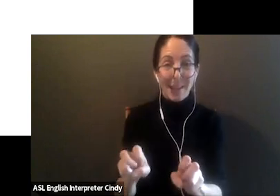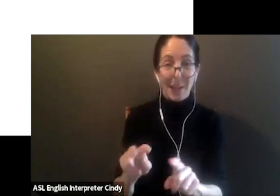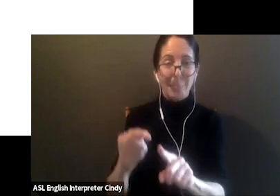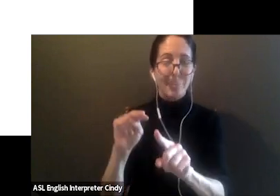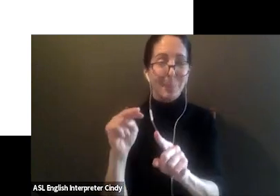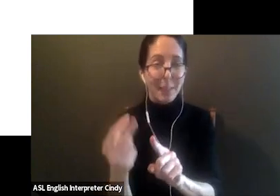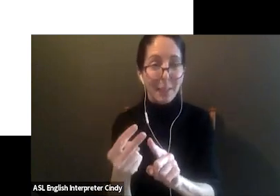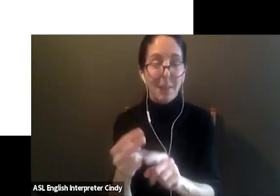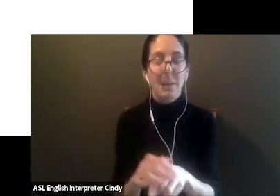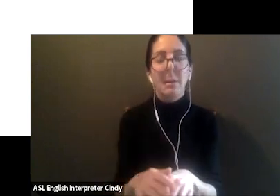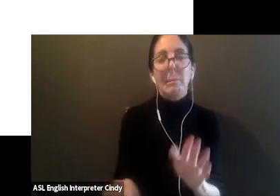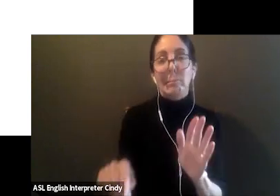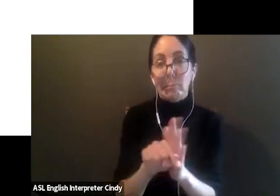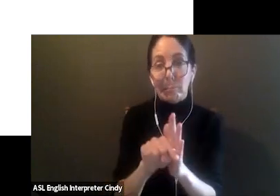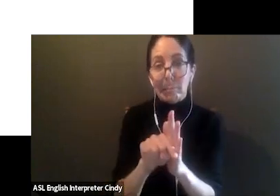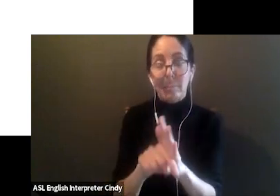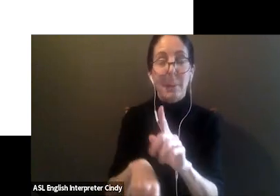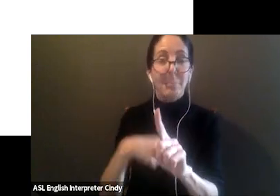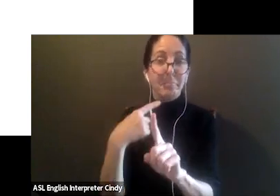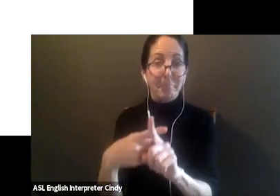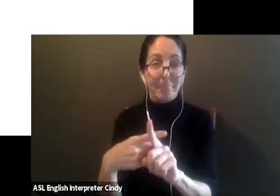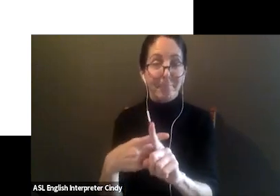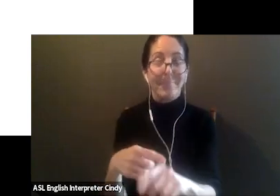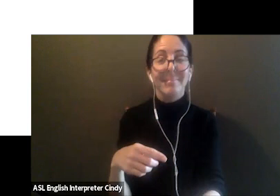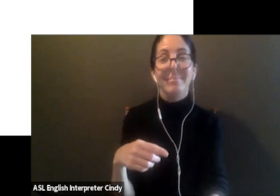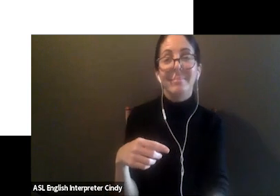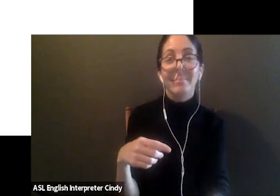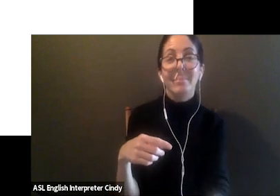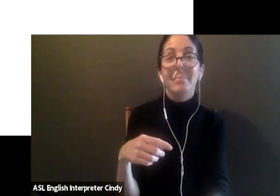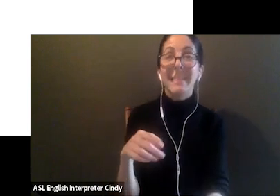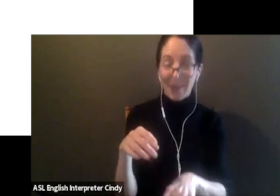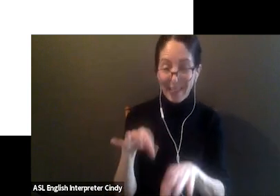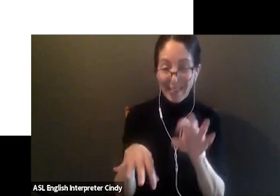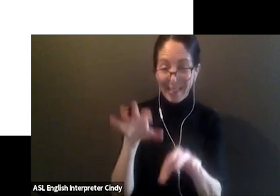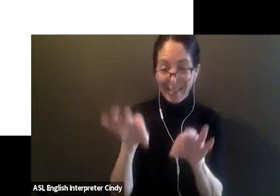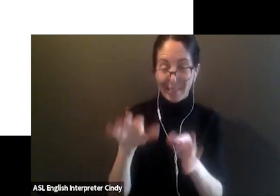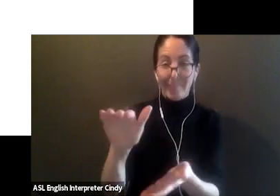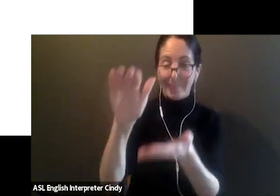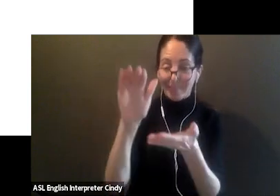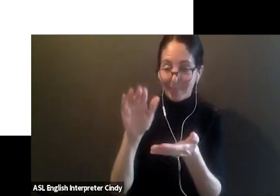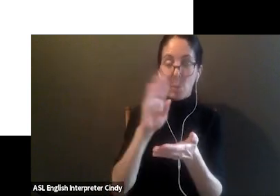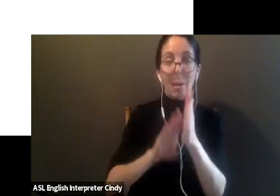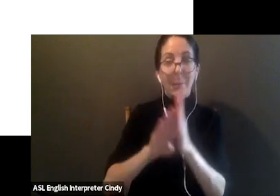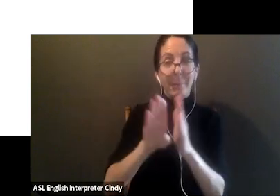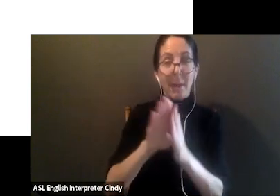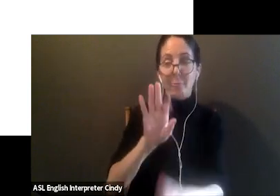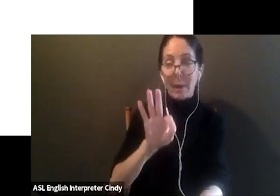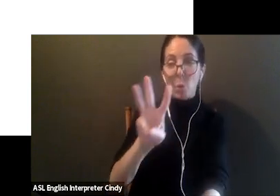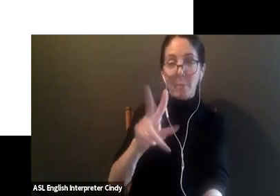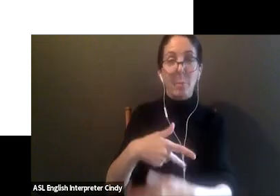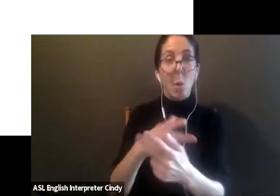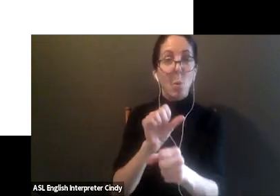costs and benefits. And from these findings, we will be able to develop a framework for remote work for people